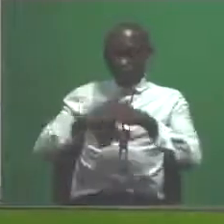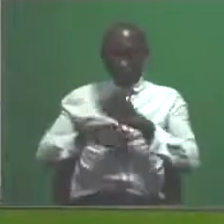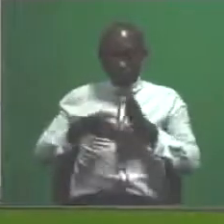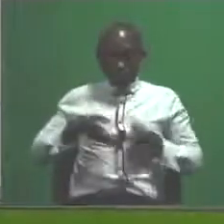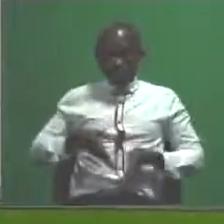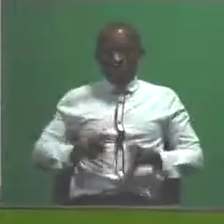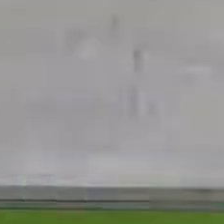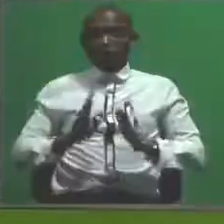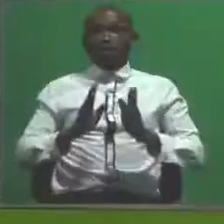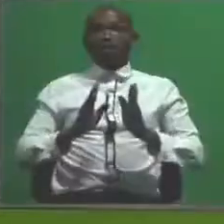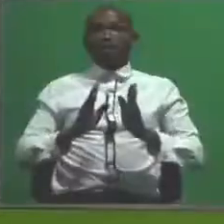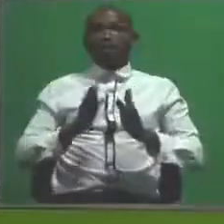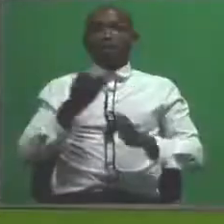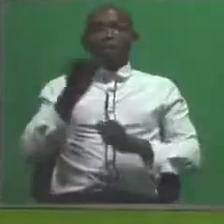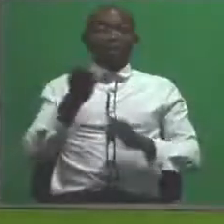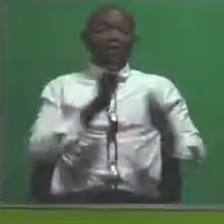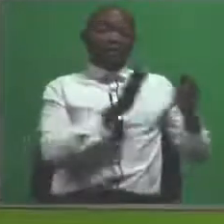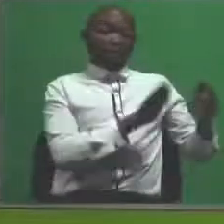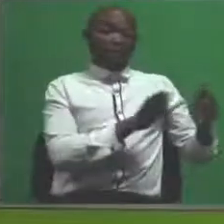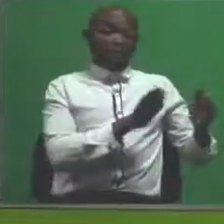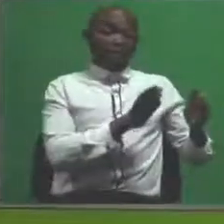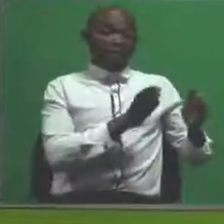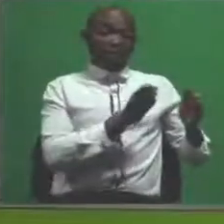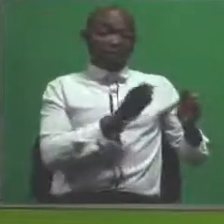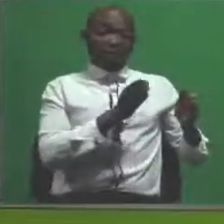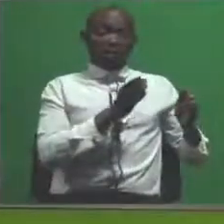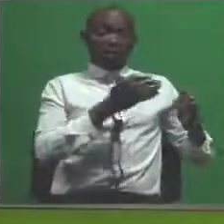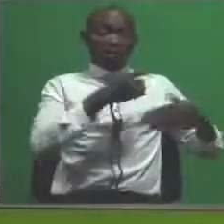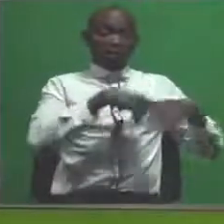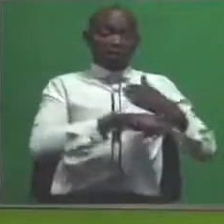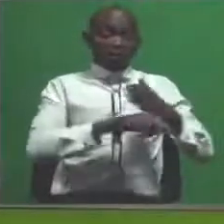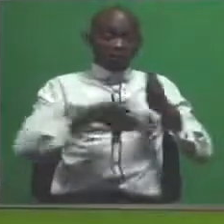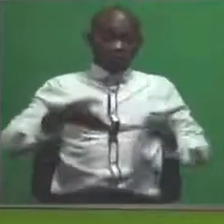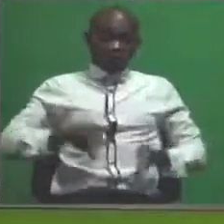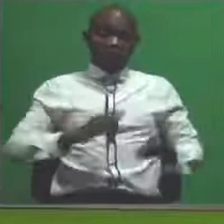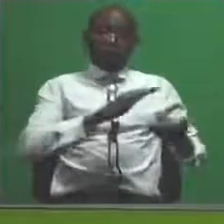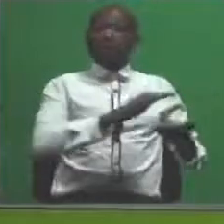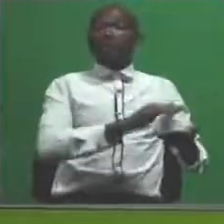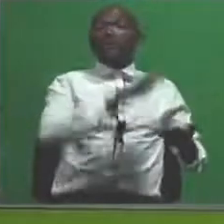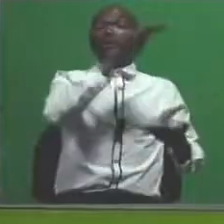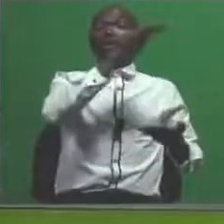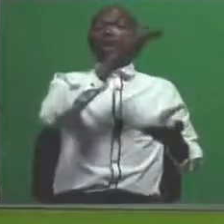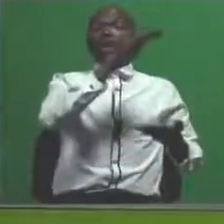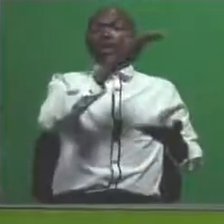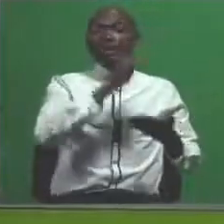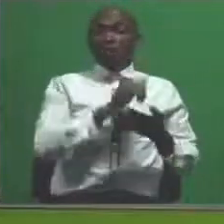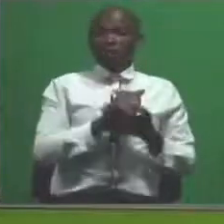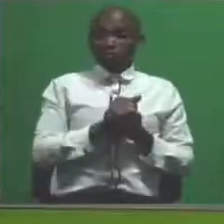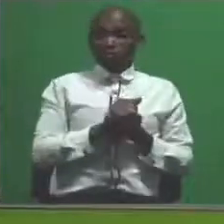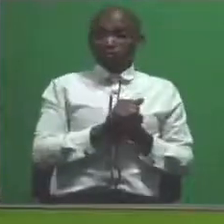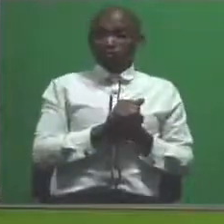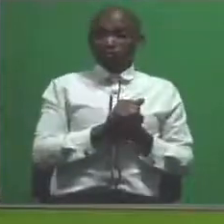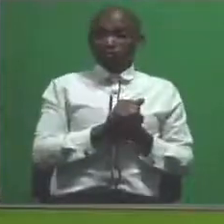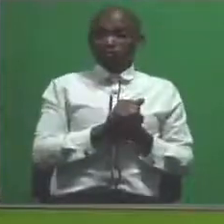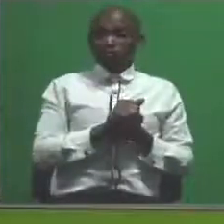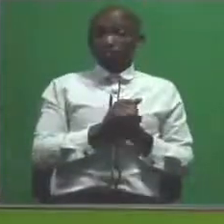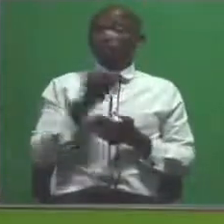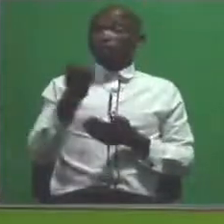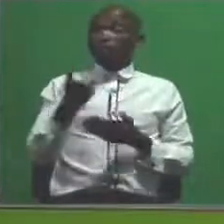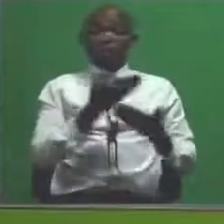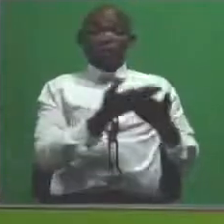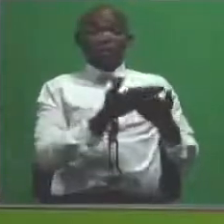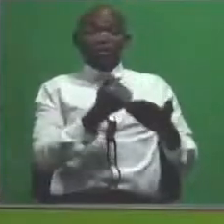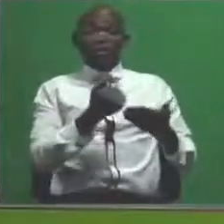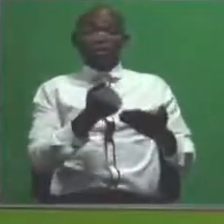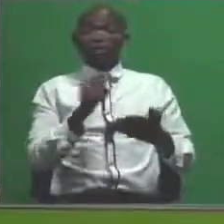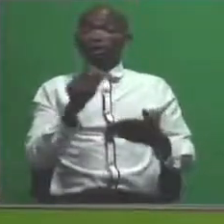of exothermic, and we have much more energy in the product in endothermic reaction. And this is because, as you